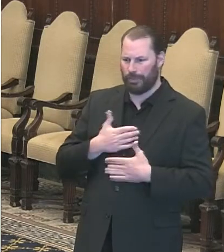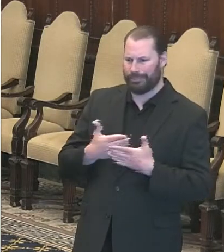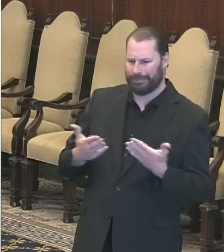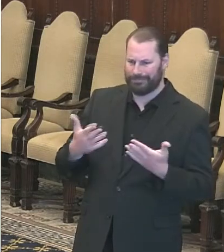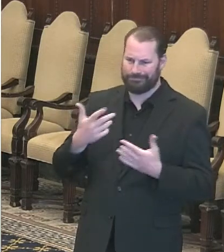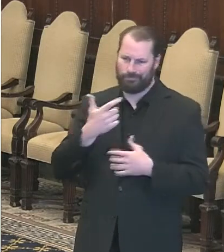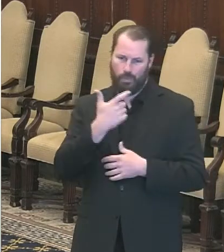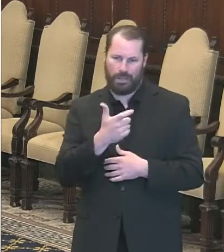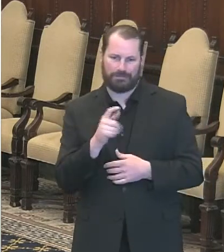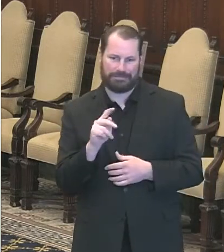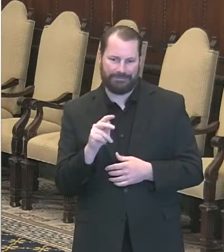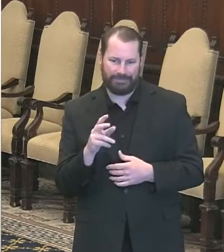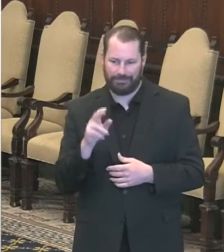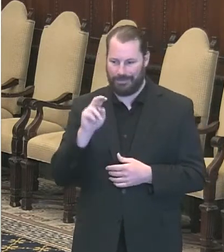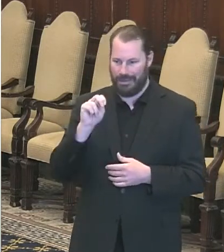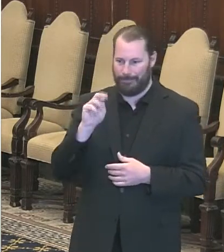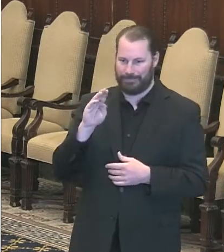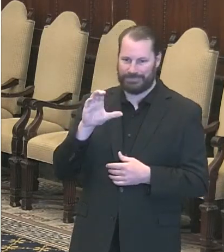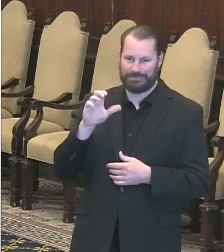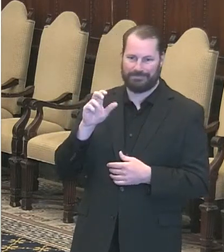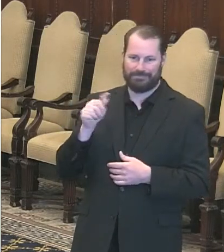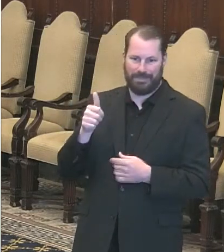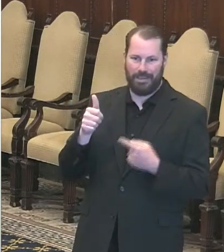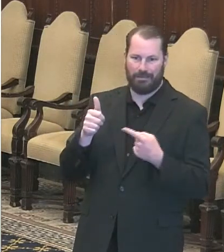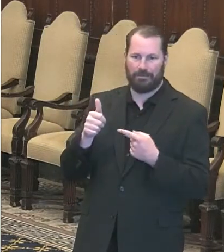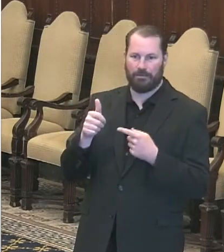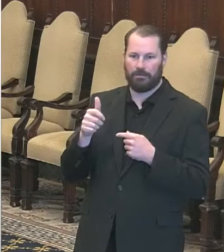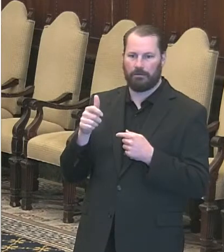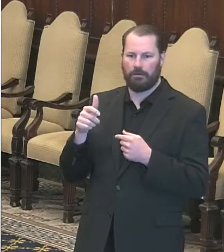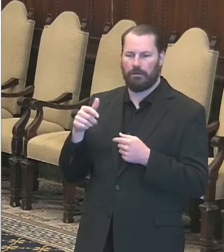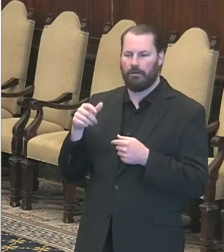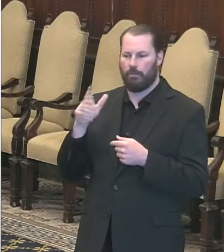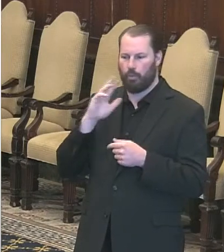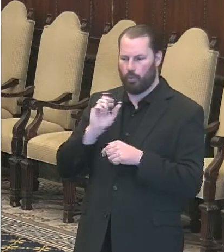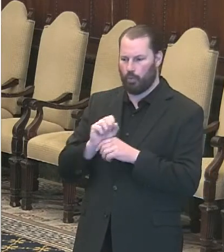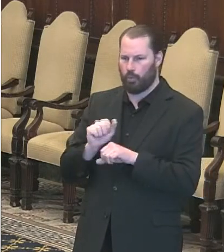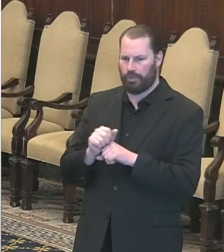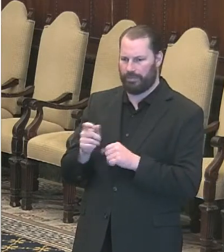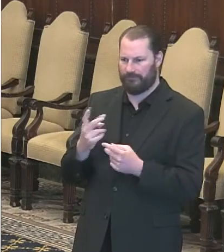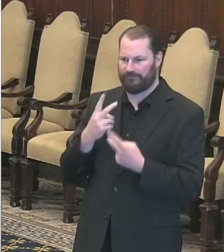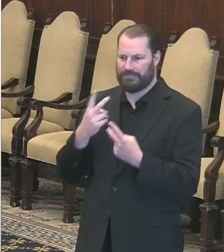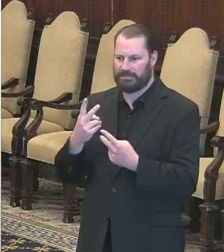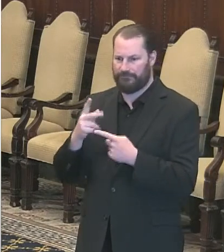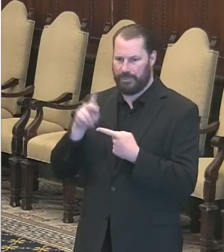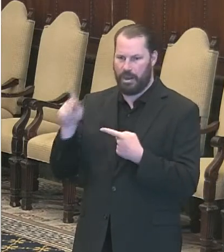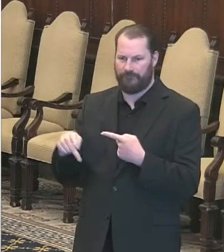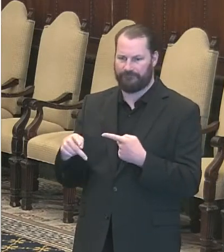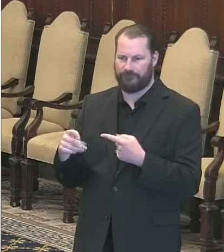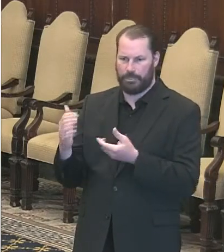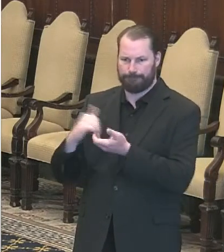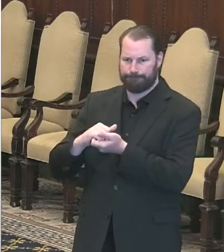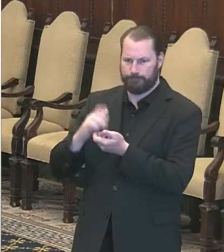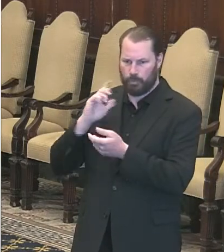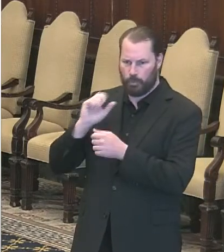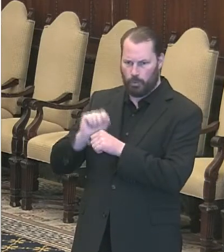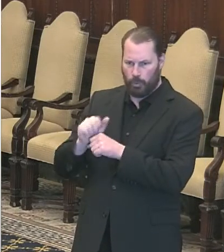great marketing partner, Visit Philadelphia, who's been a great partner of ours over the years, and other social media agencies and things like that, just to make sure